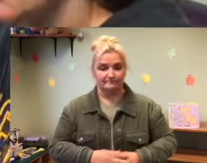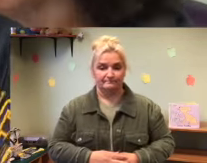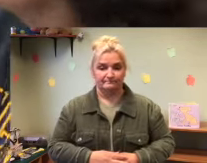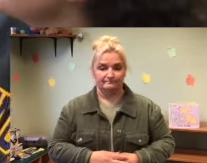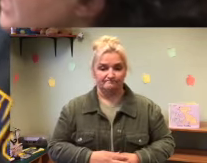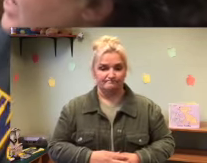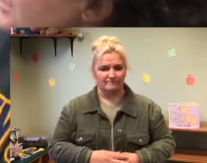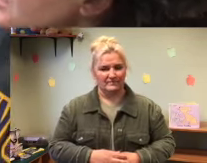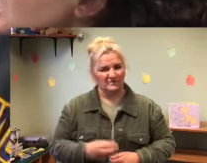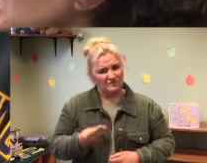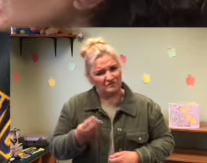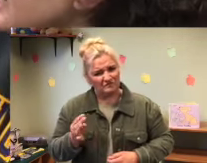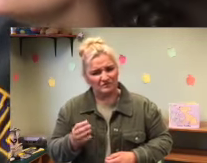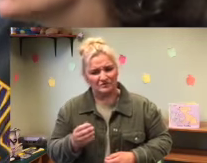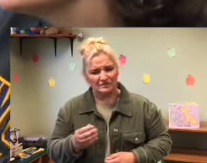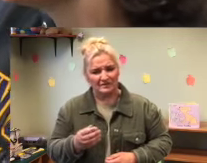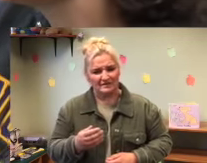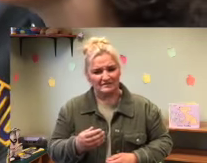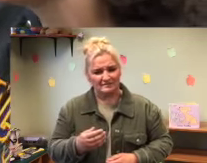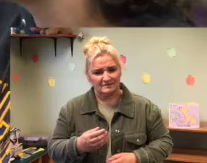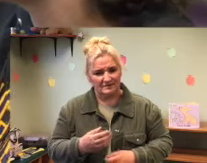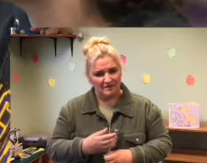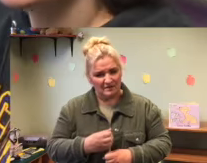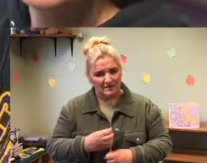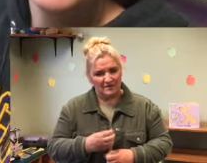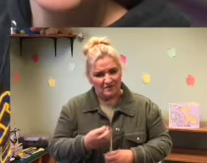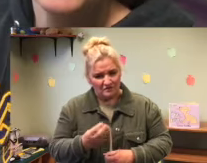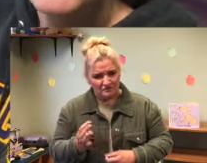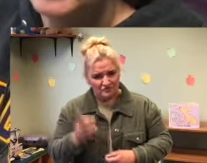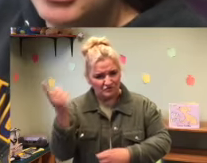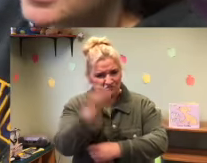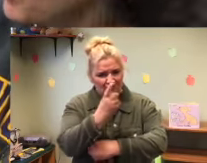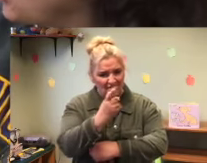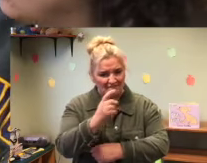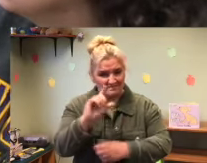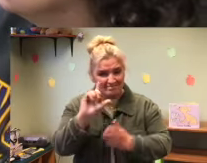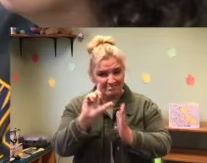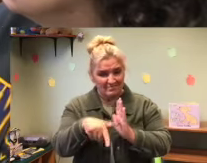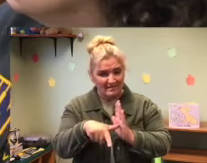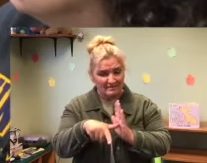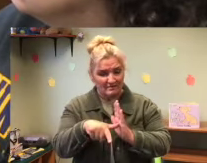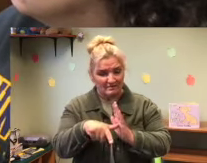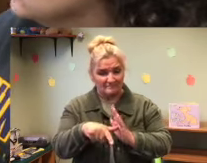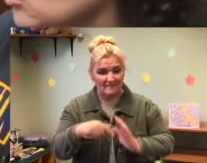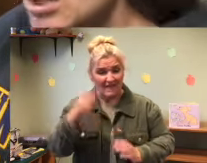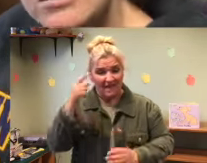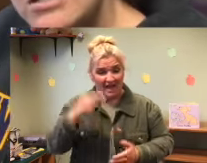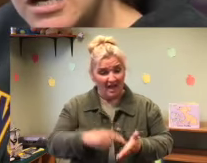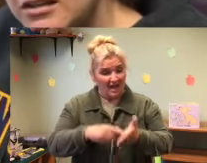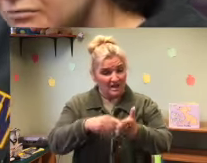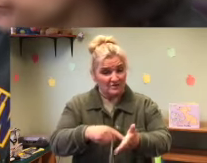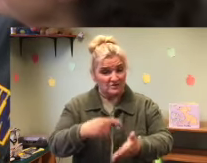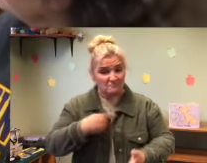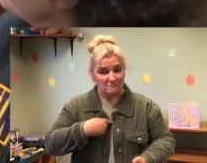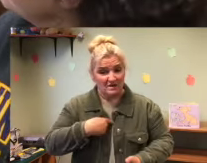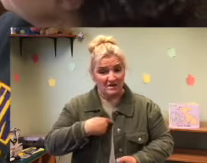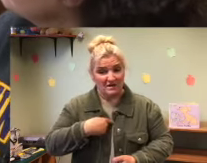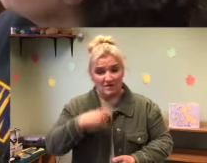After a couple of days, I noticed that my rhinoceros wouldn't chase a ball, or a